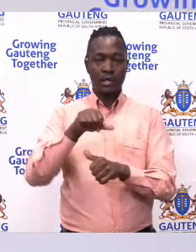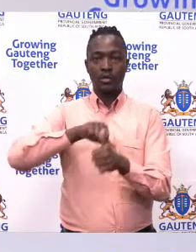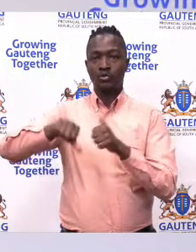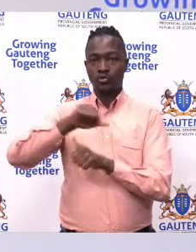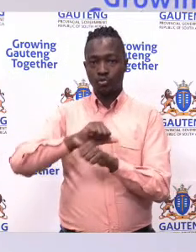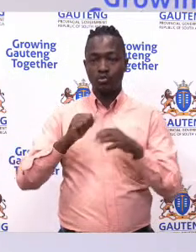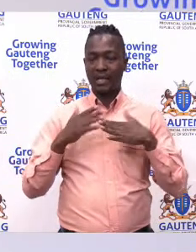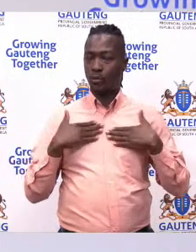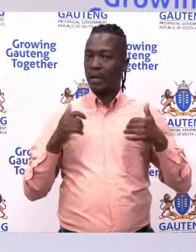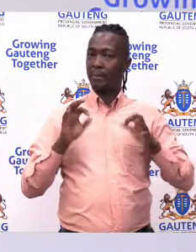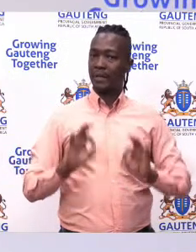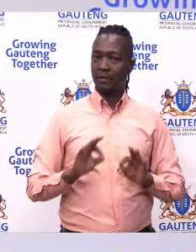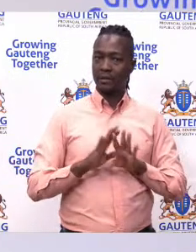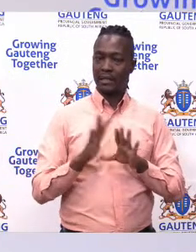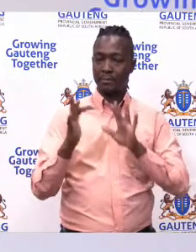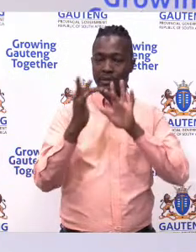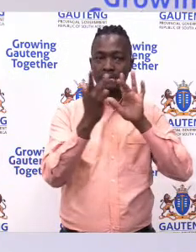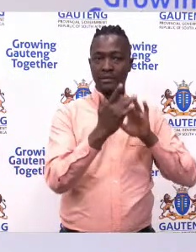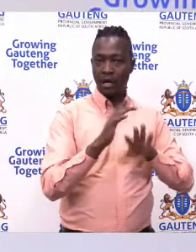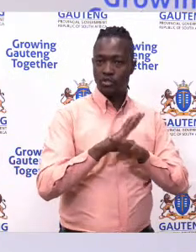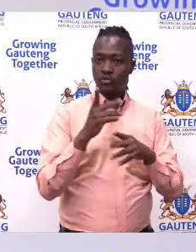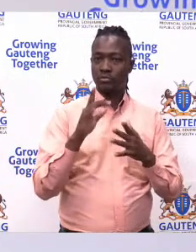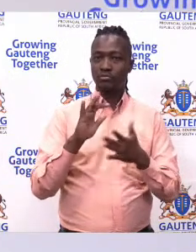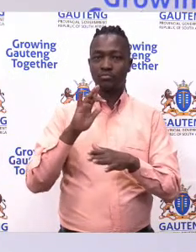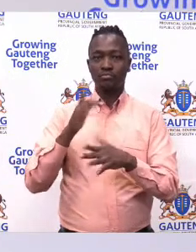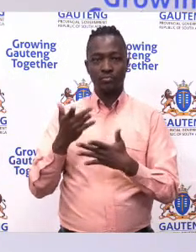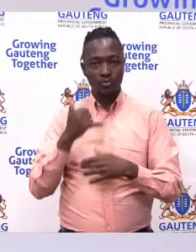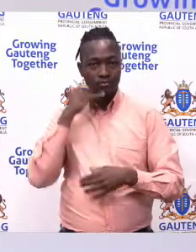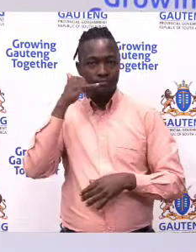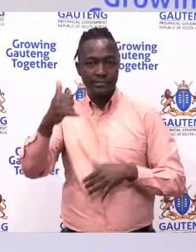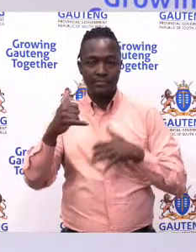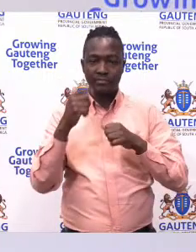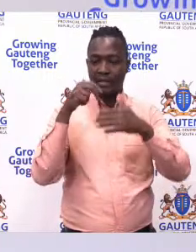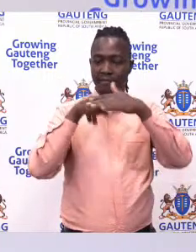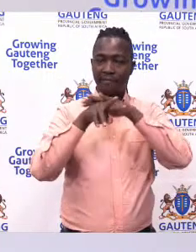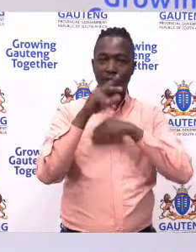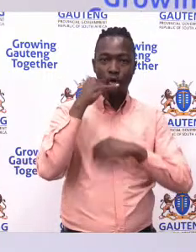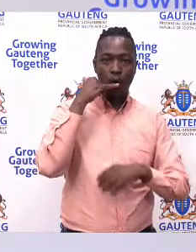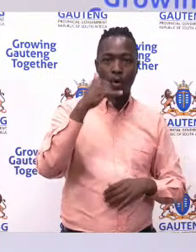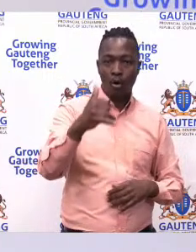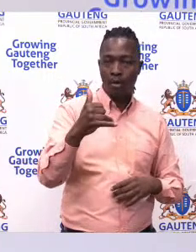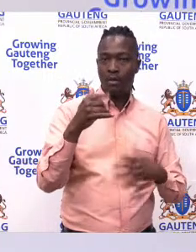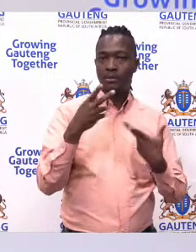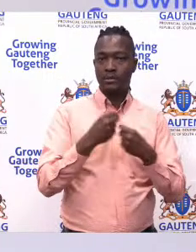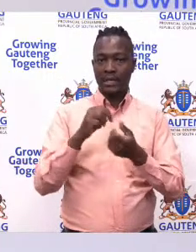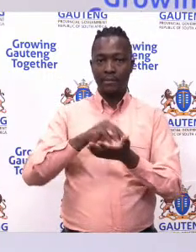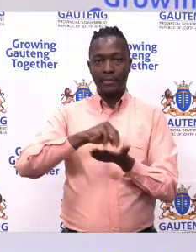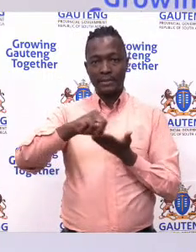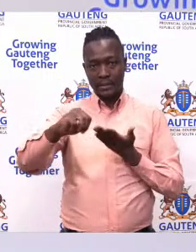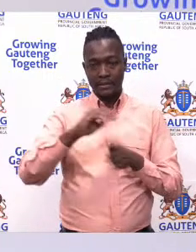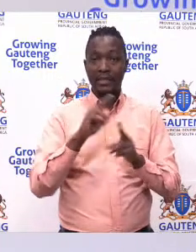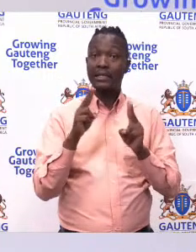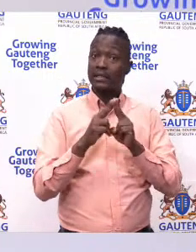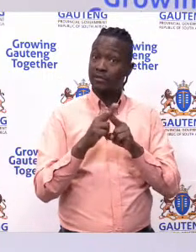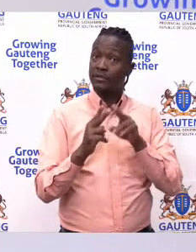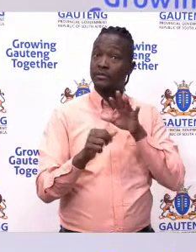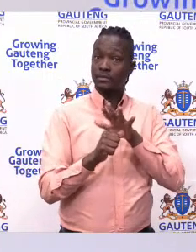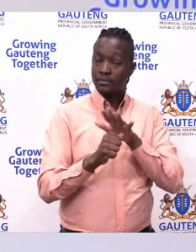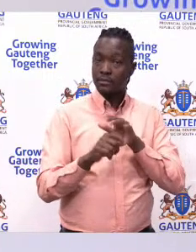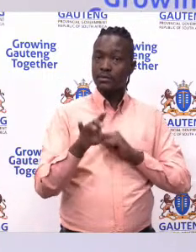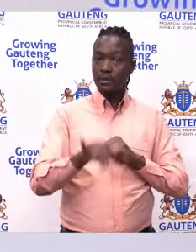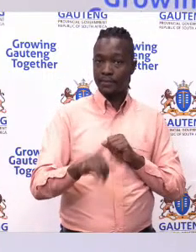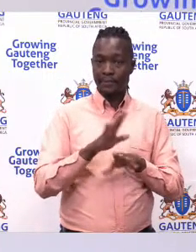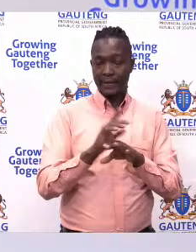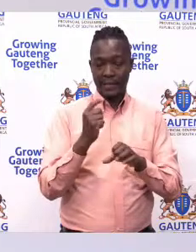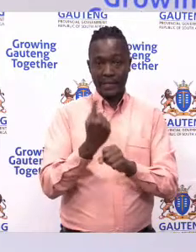mental well-being, keep in touch with our loved ones with phone calls, video calls, and also messaging. And it's an important aspect as